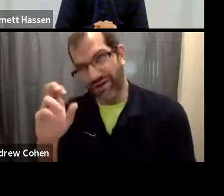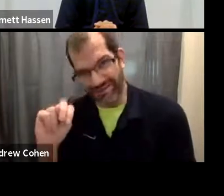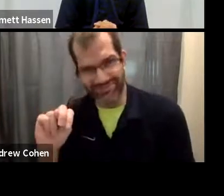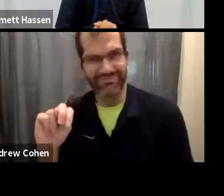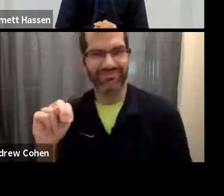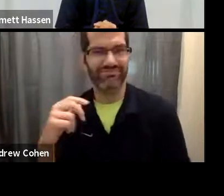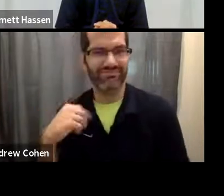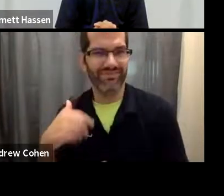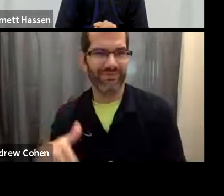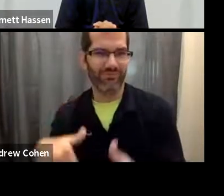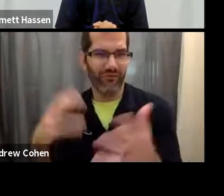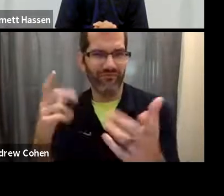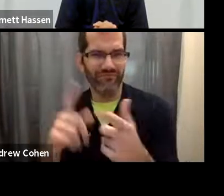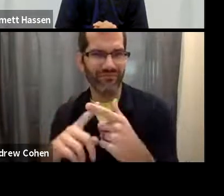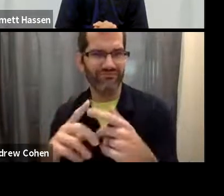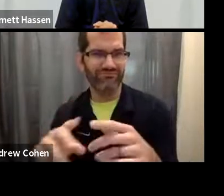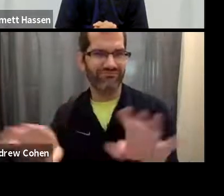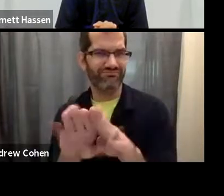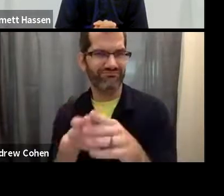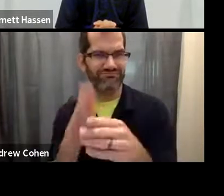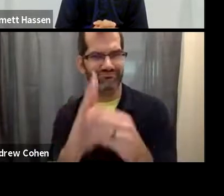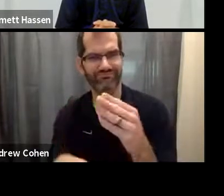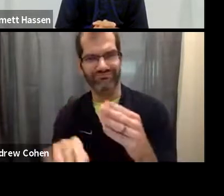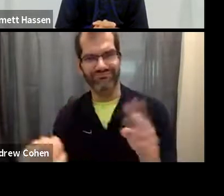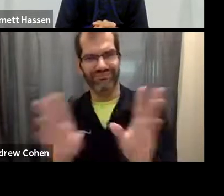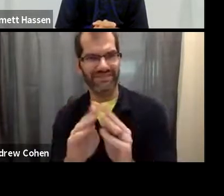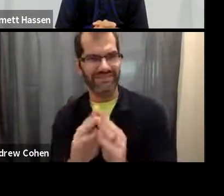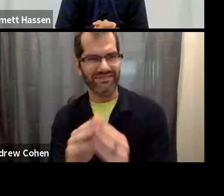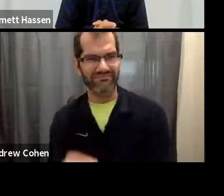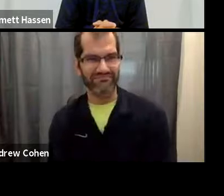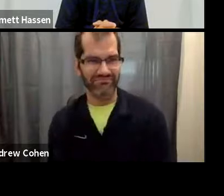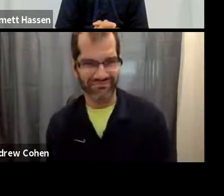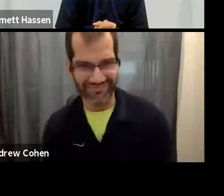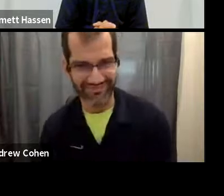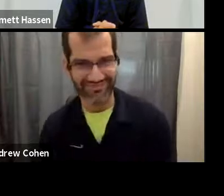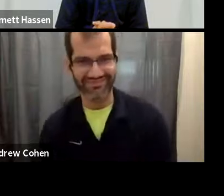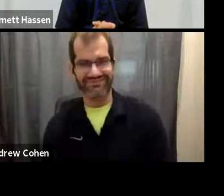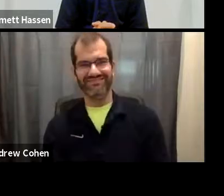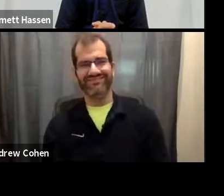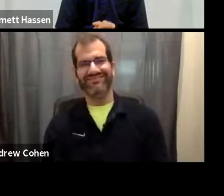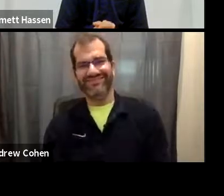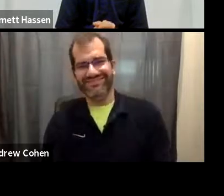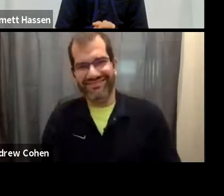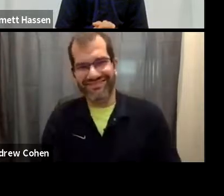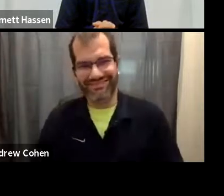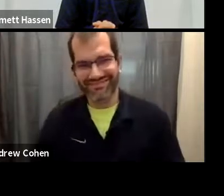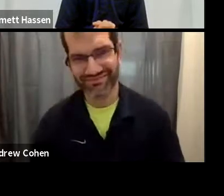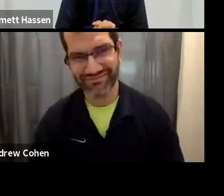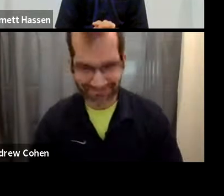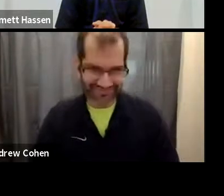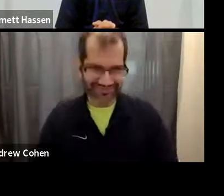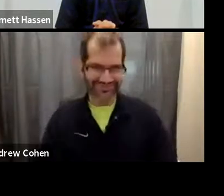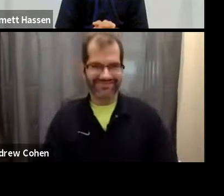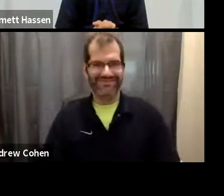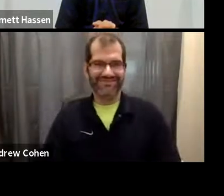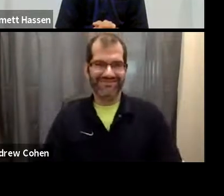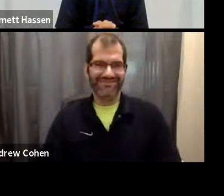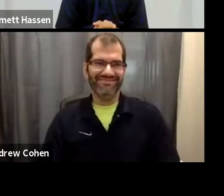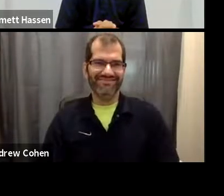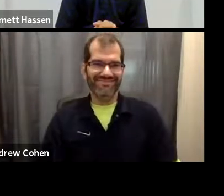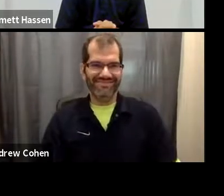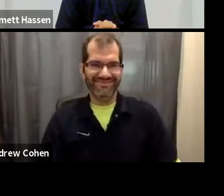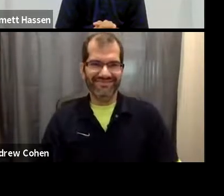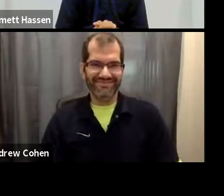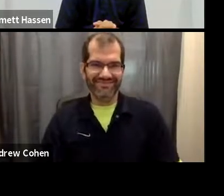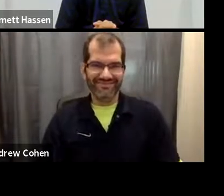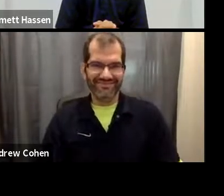I, Commissioner Andrew Cohen, make the motion that we adjourn the meeting. Okay. And I'll second